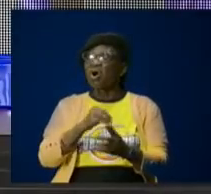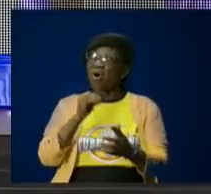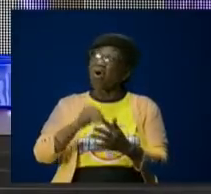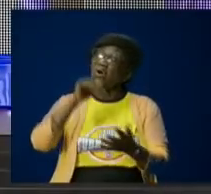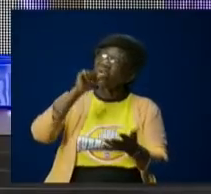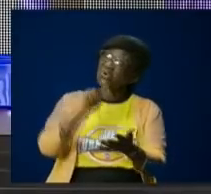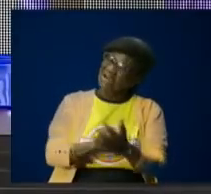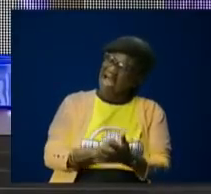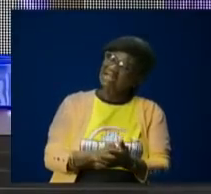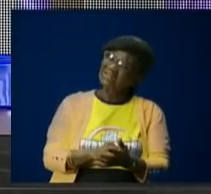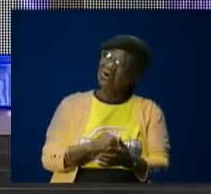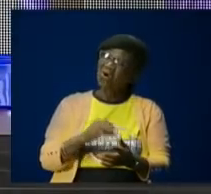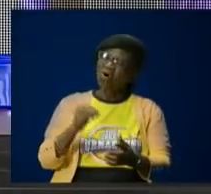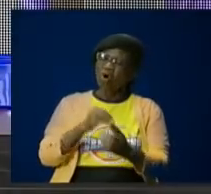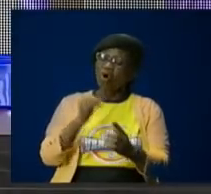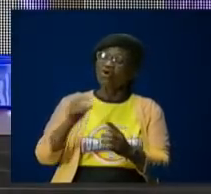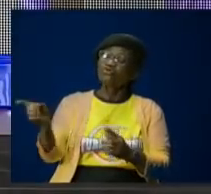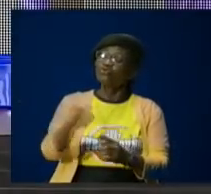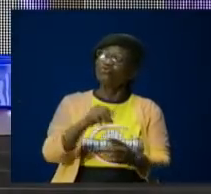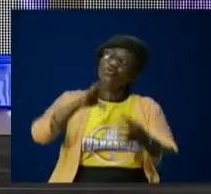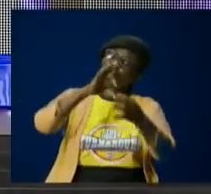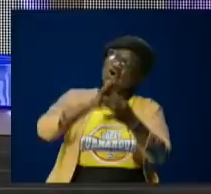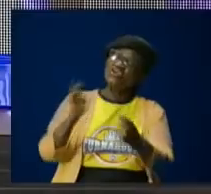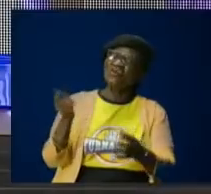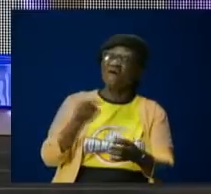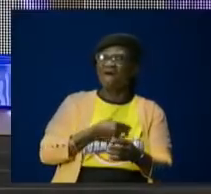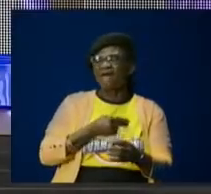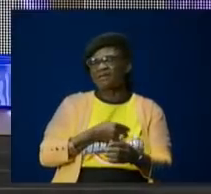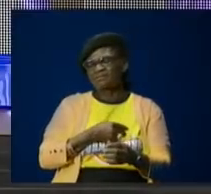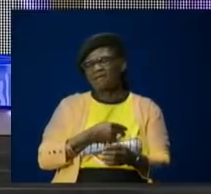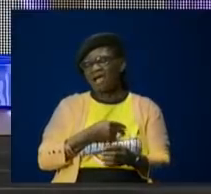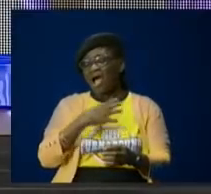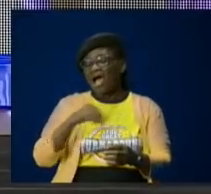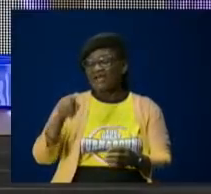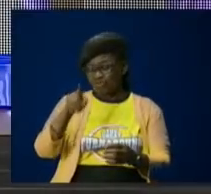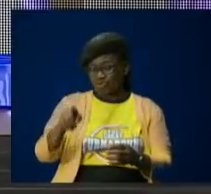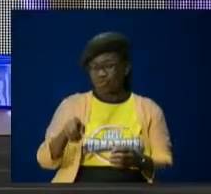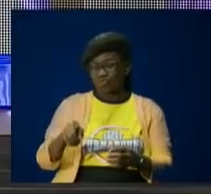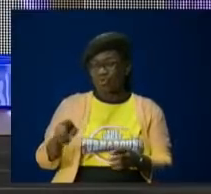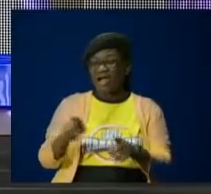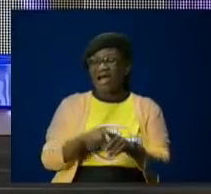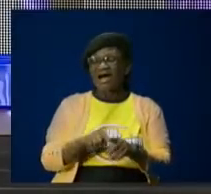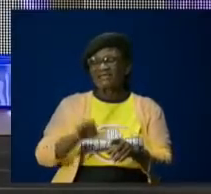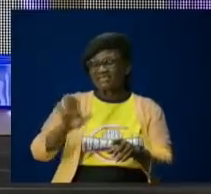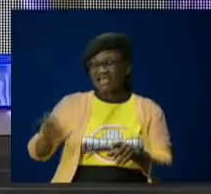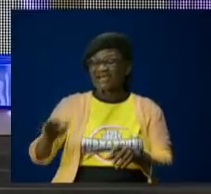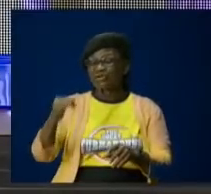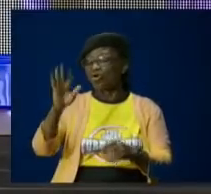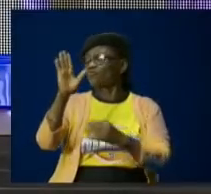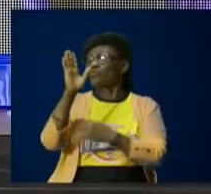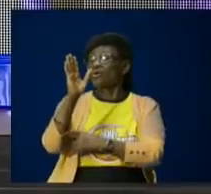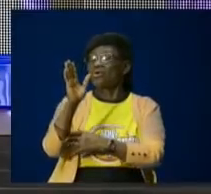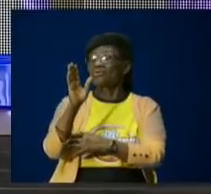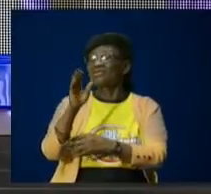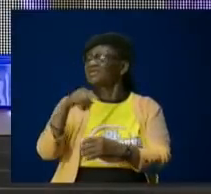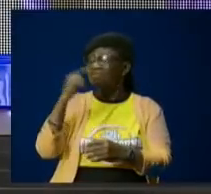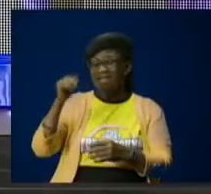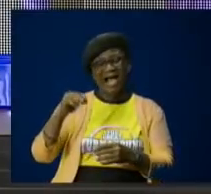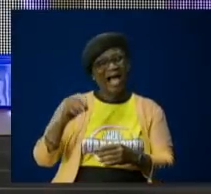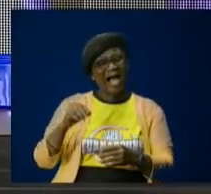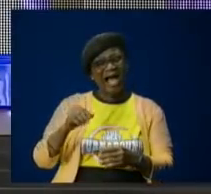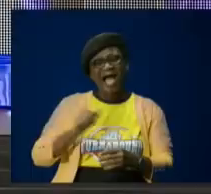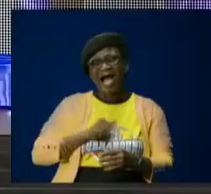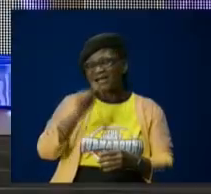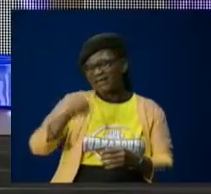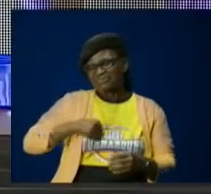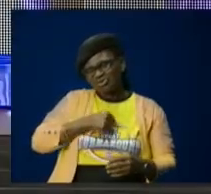unless you compromise, and then you as a child of God say, I'm sorry, my God won't allow